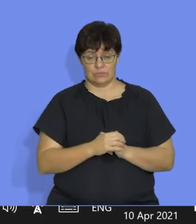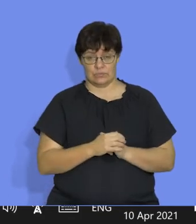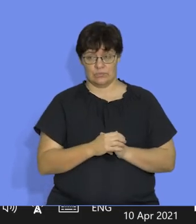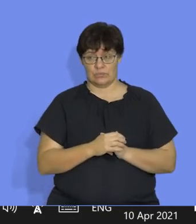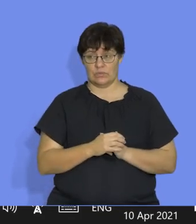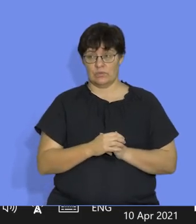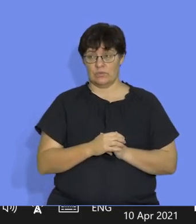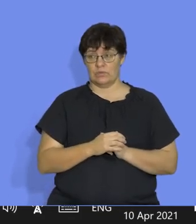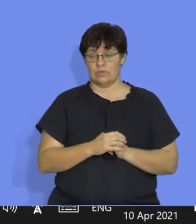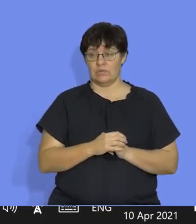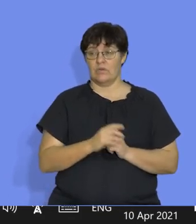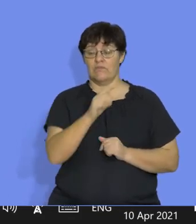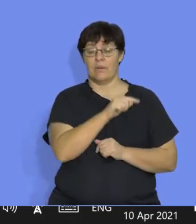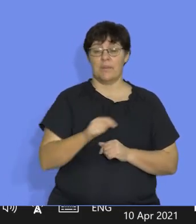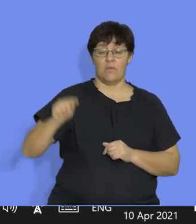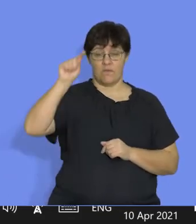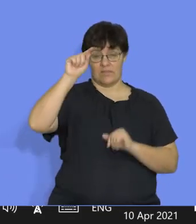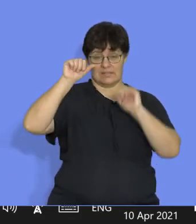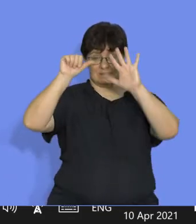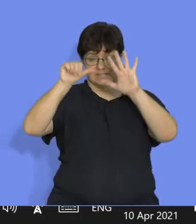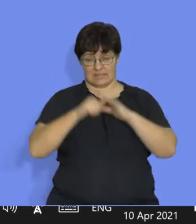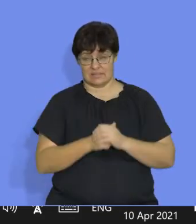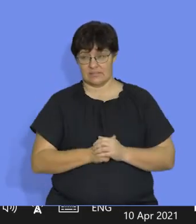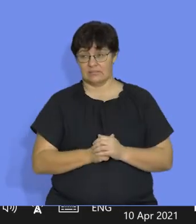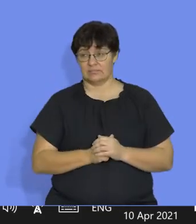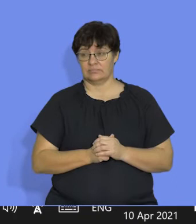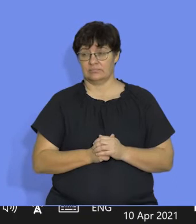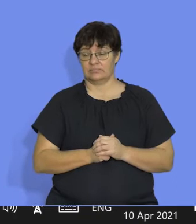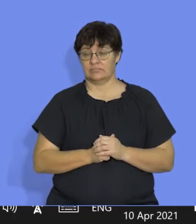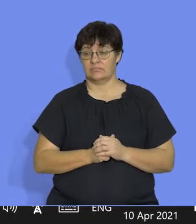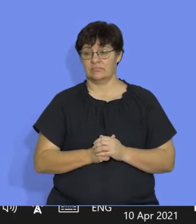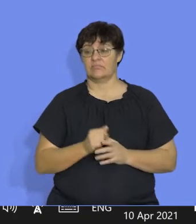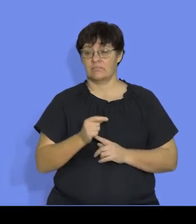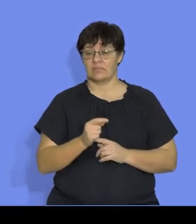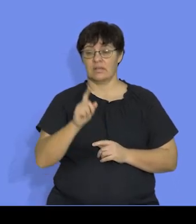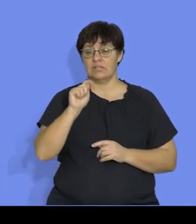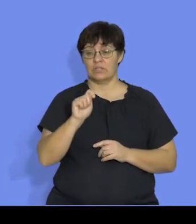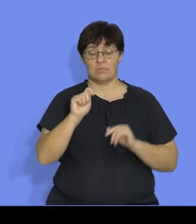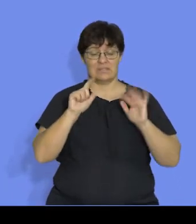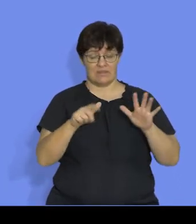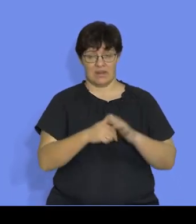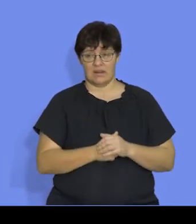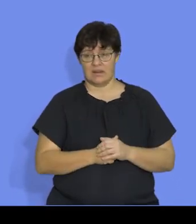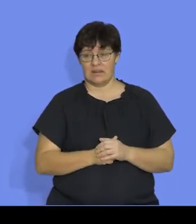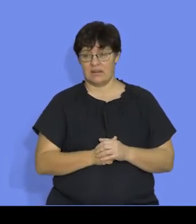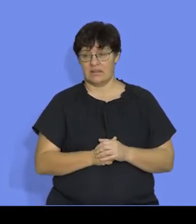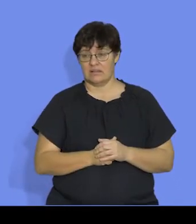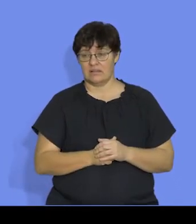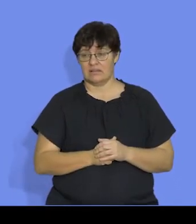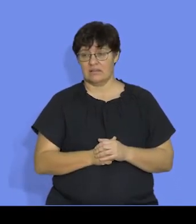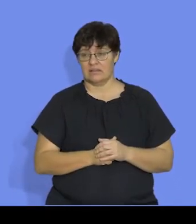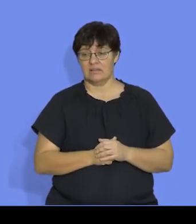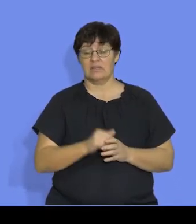times 2 to the power of 6. So that means that term 7, whoopsie, sorry